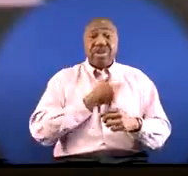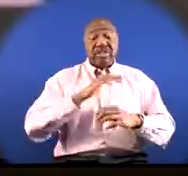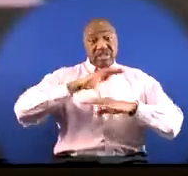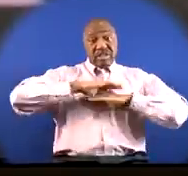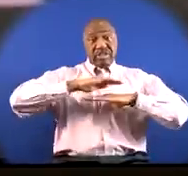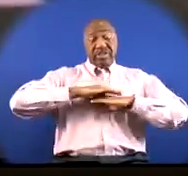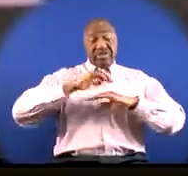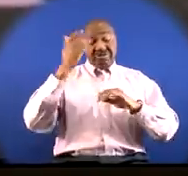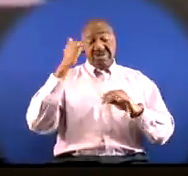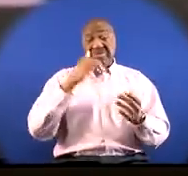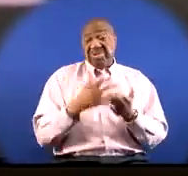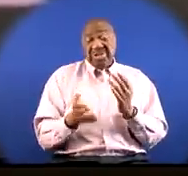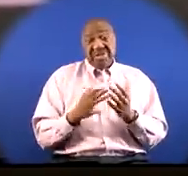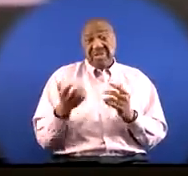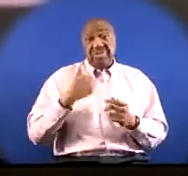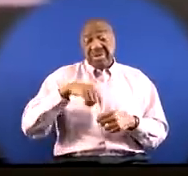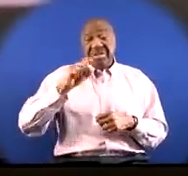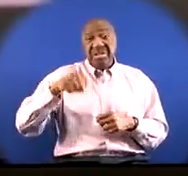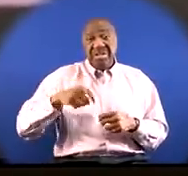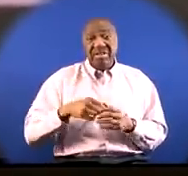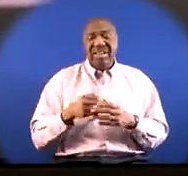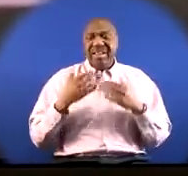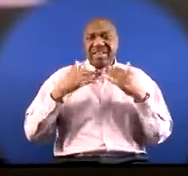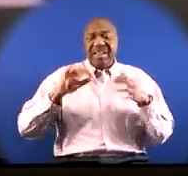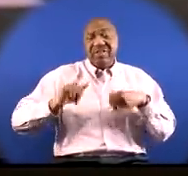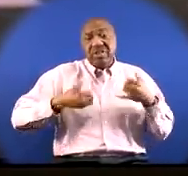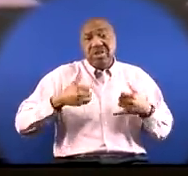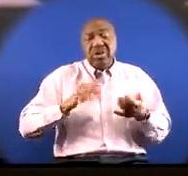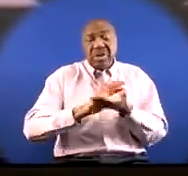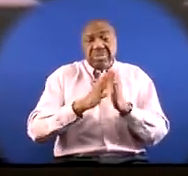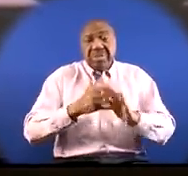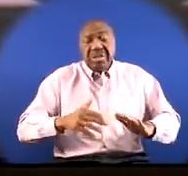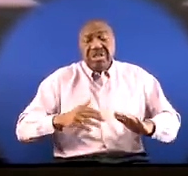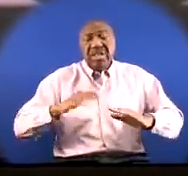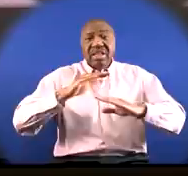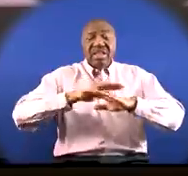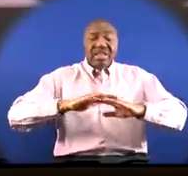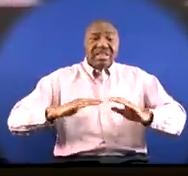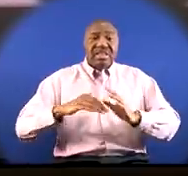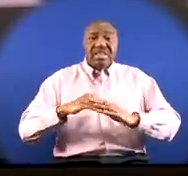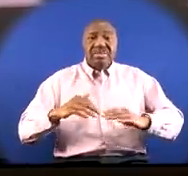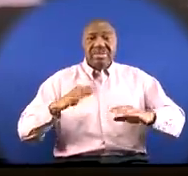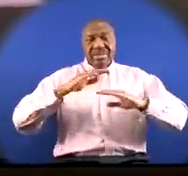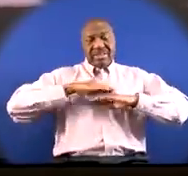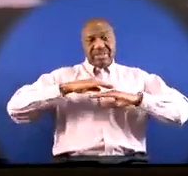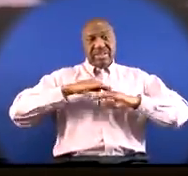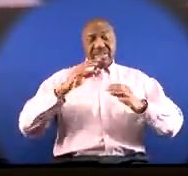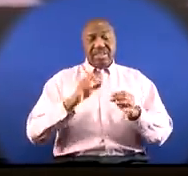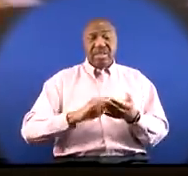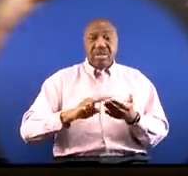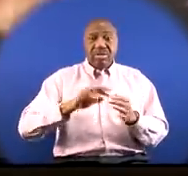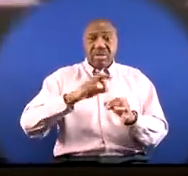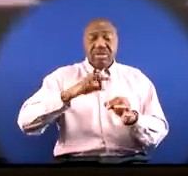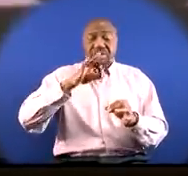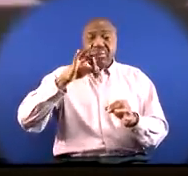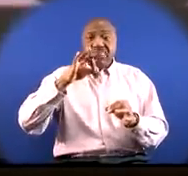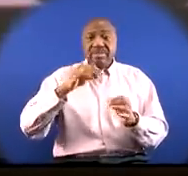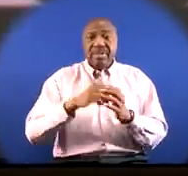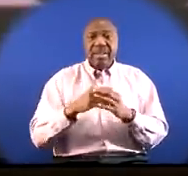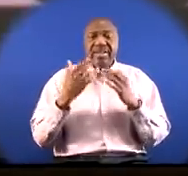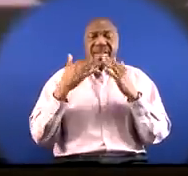us. Thank you for joy and for peace, for contentment, for satisfaction in the Holy Ghost. Thank you for all